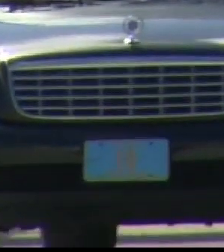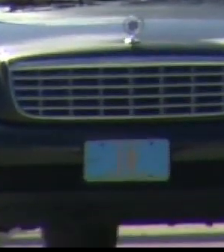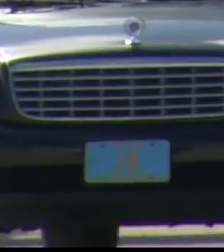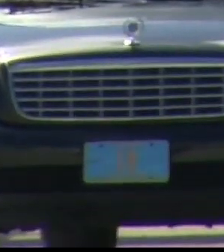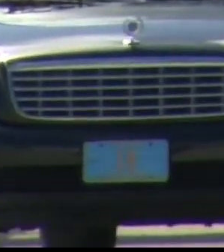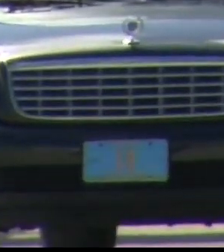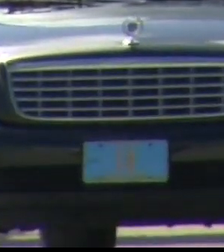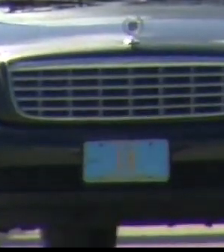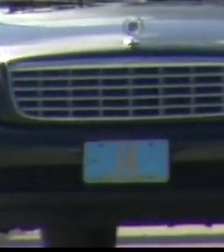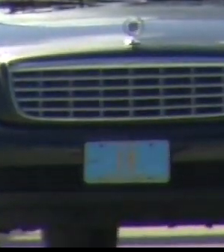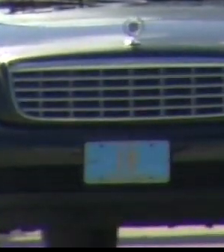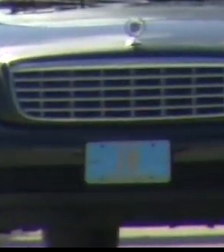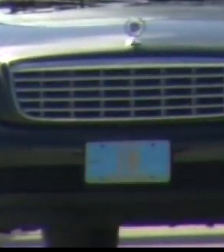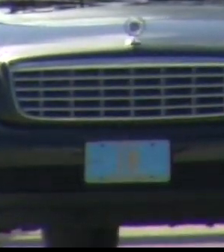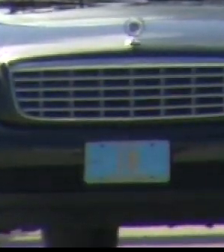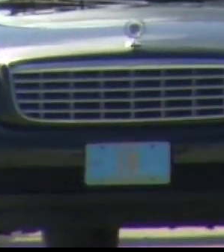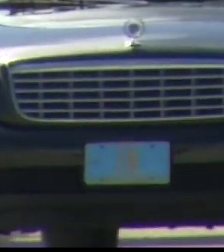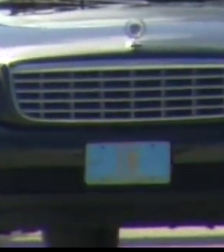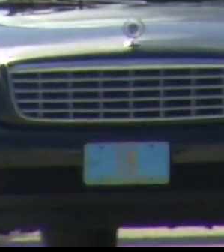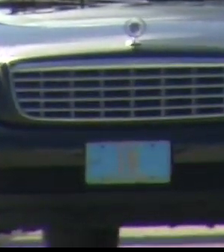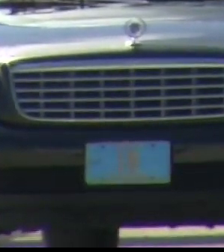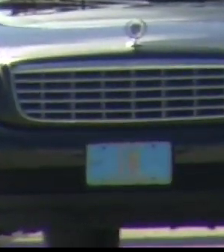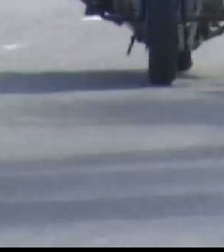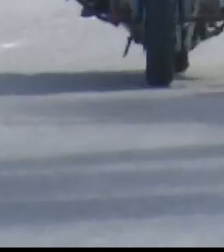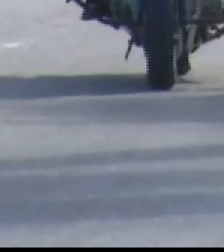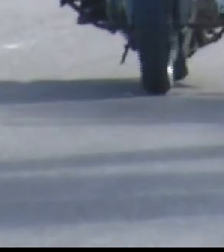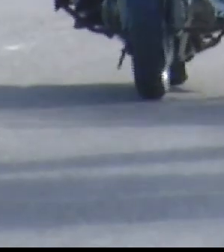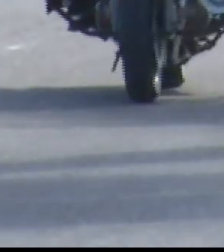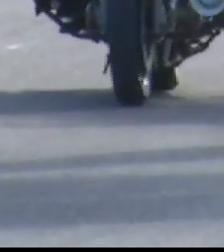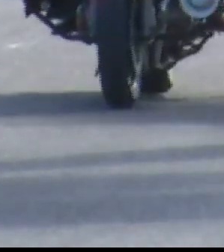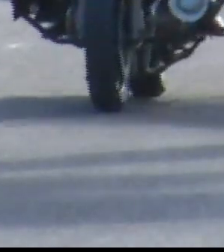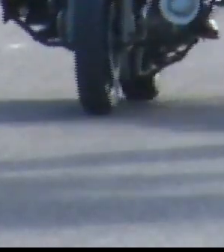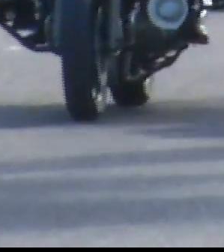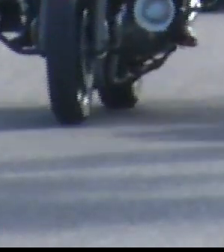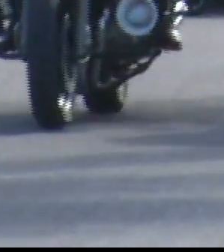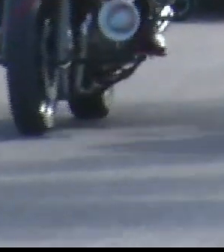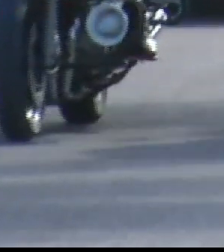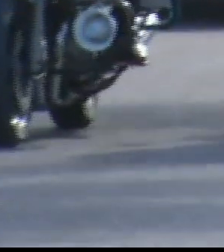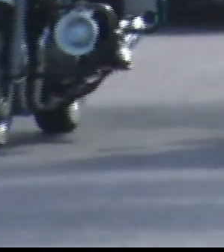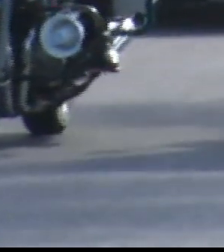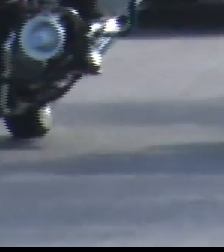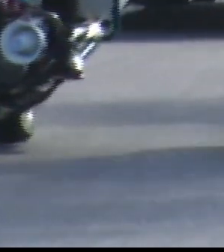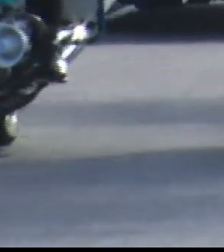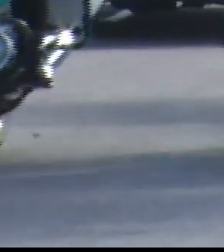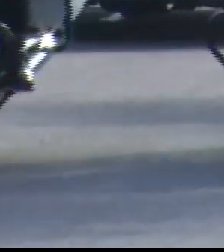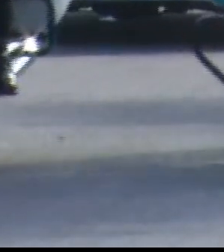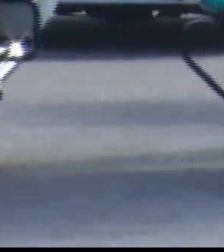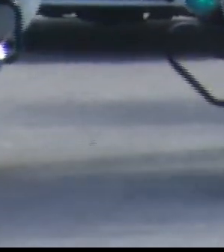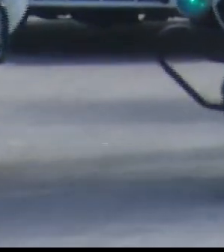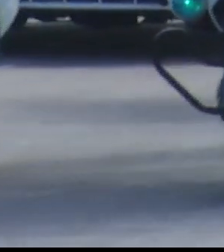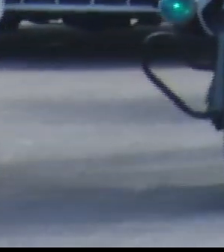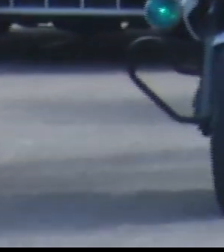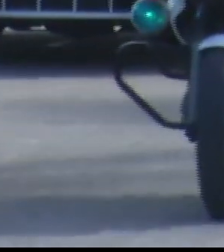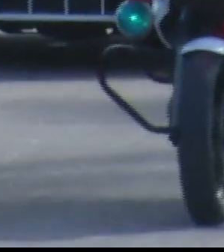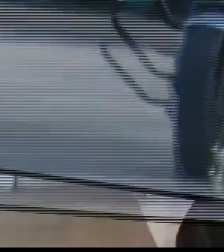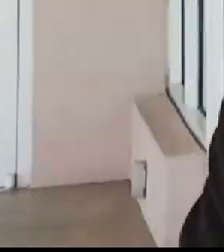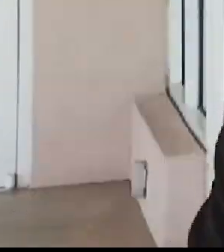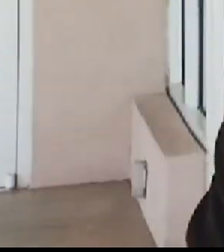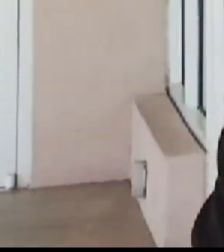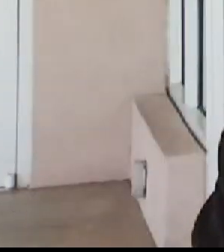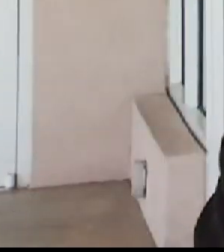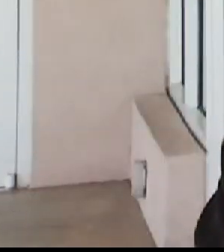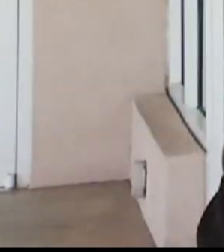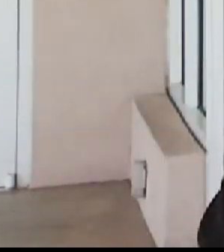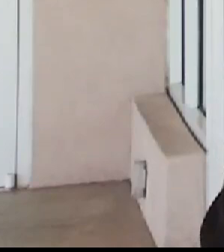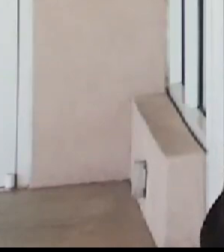A nation starts the grieving process as the bodies of the Munroe family arrive in the capital to begin a journey of mourning.